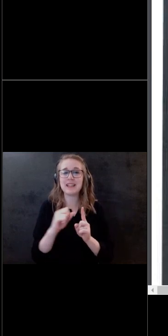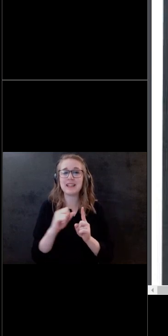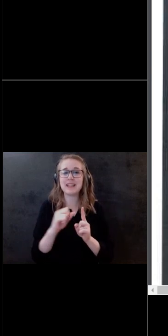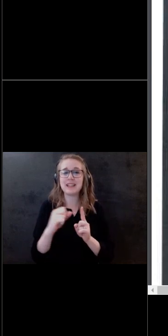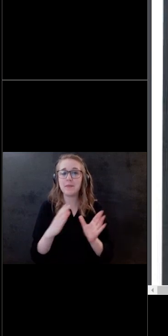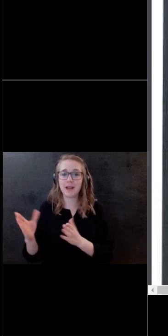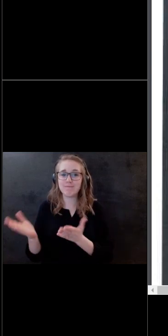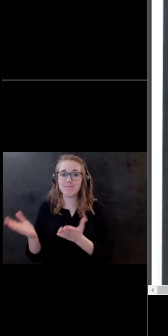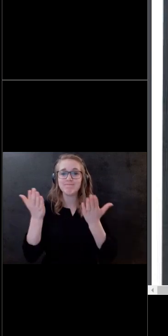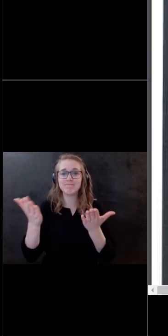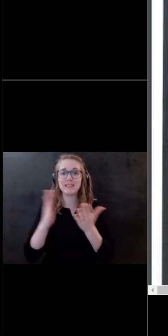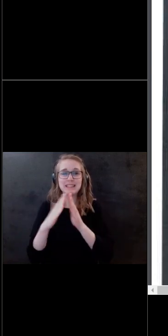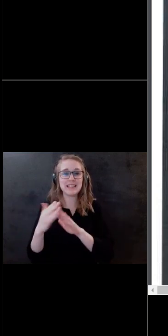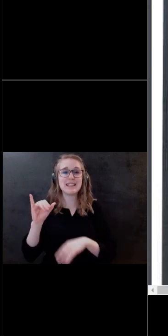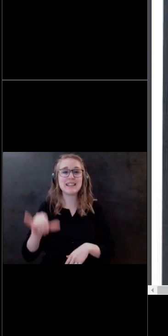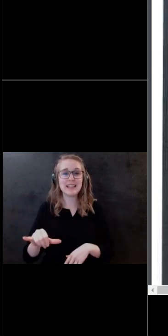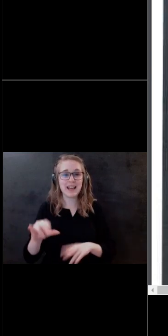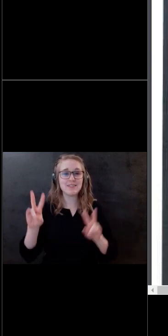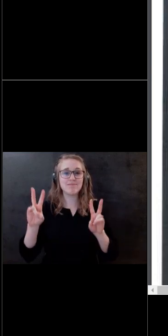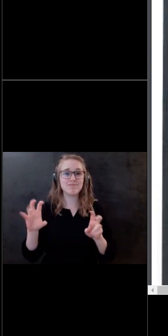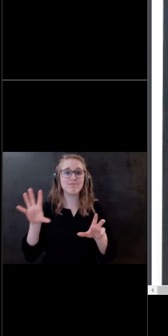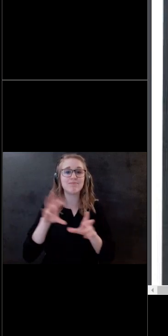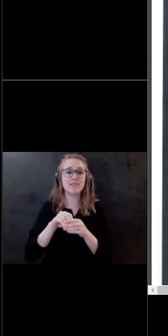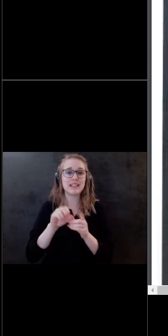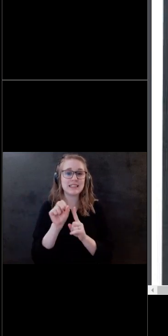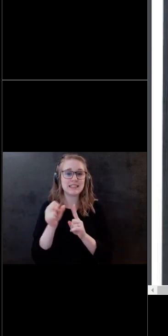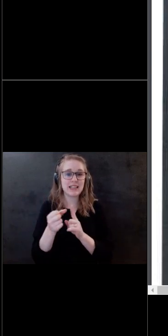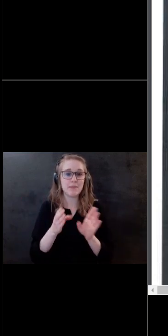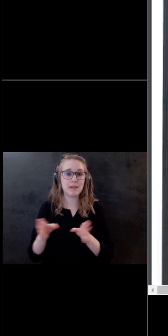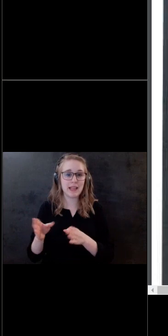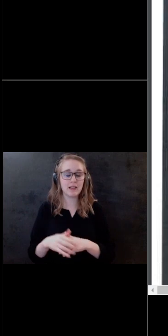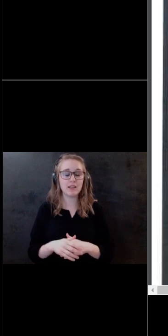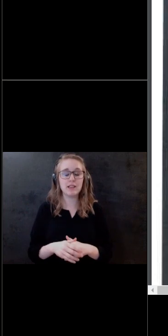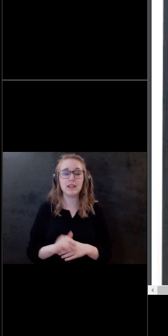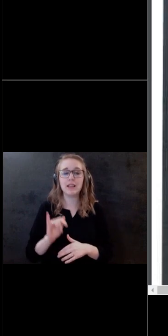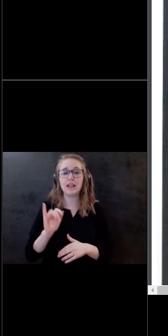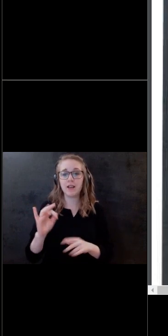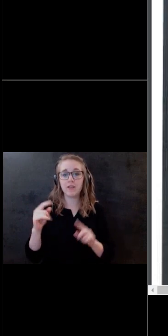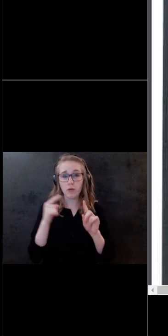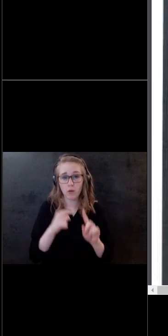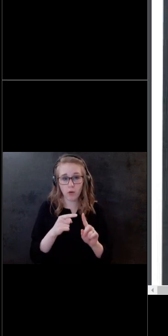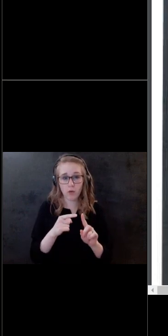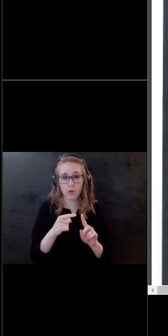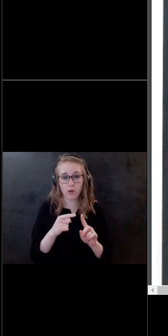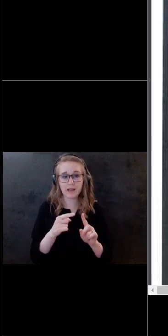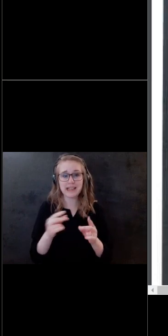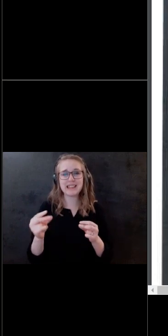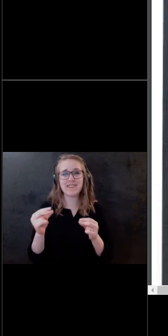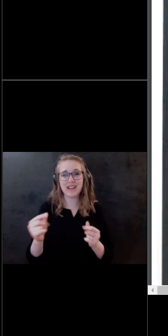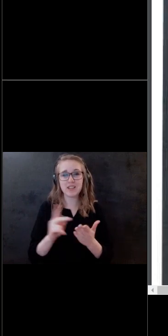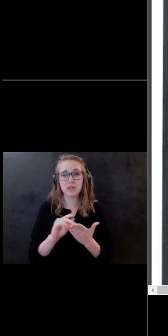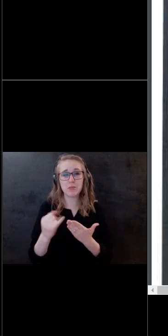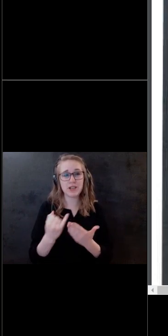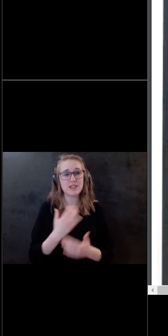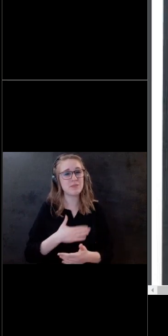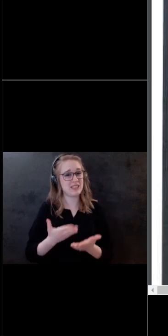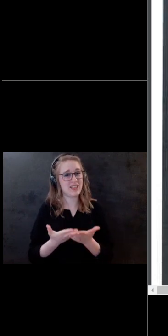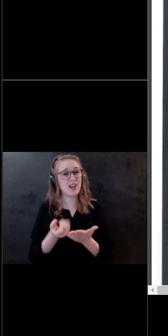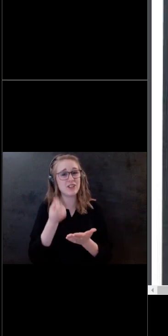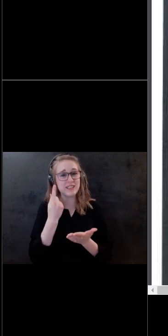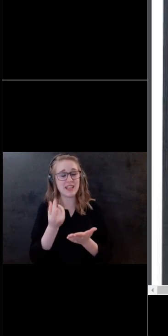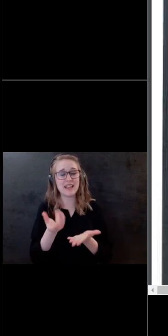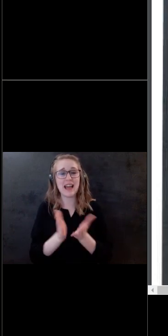because those types of things are considered at site plan. And so if the goal is a fast project, please understand that asking for a change